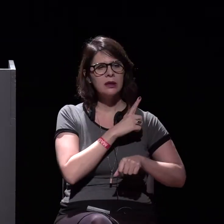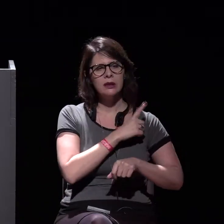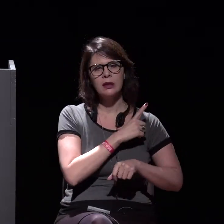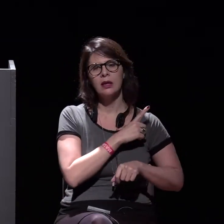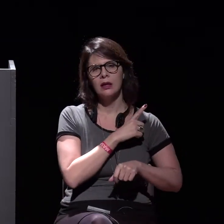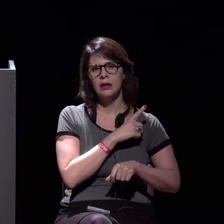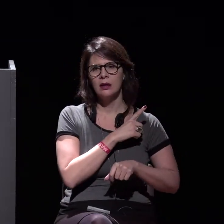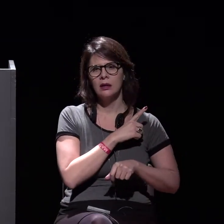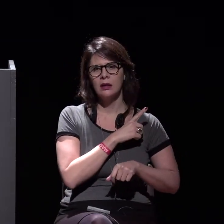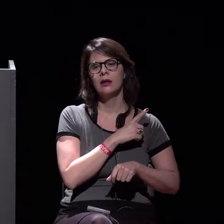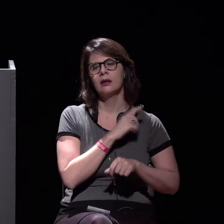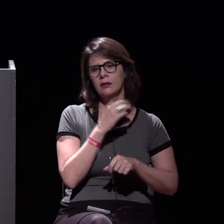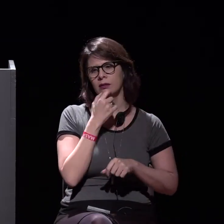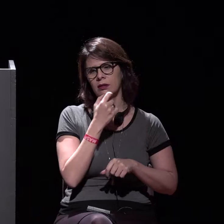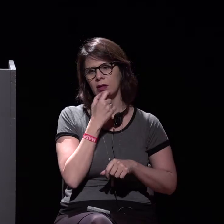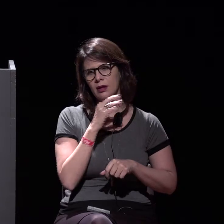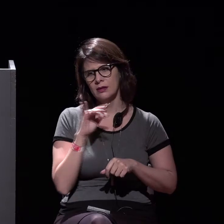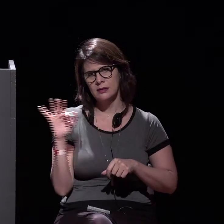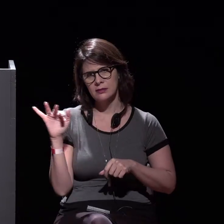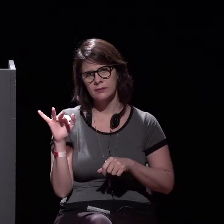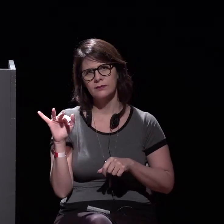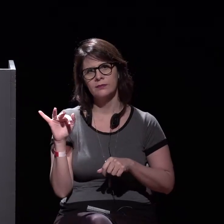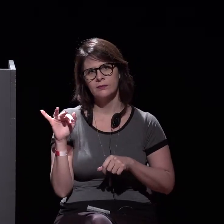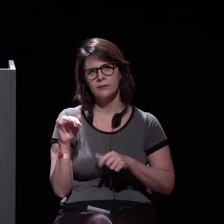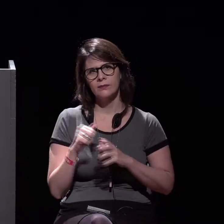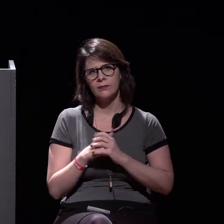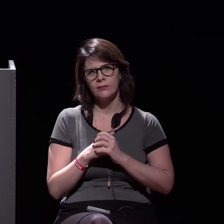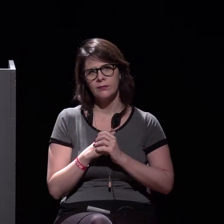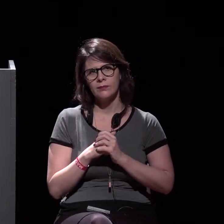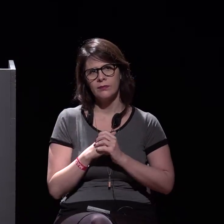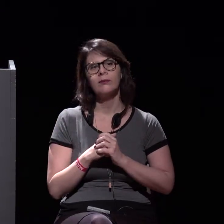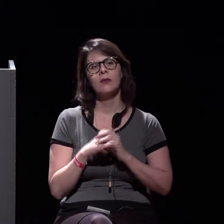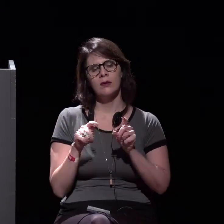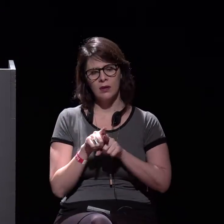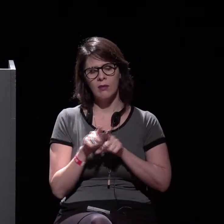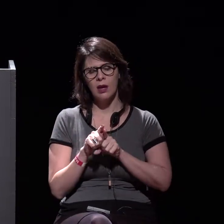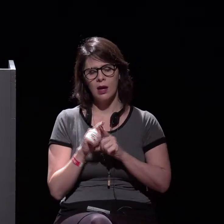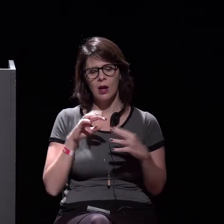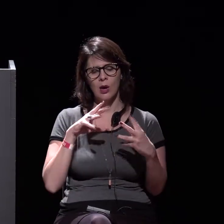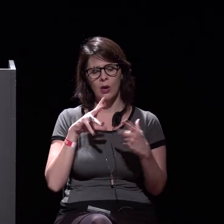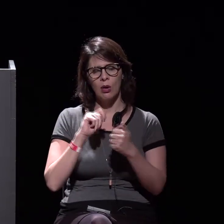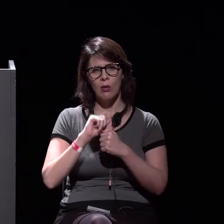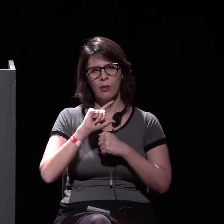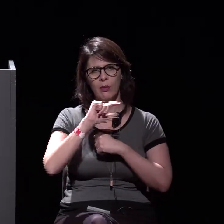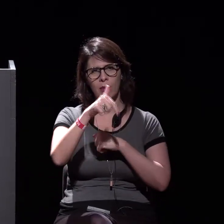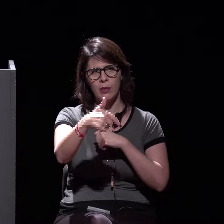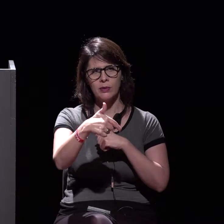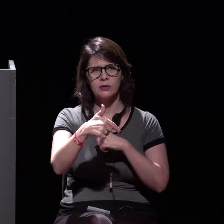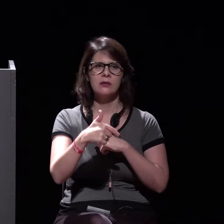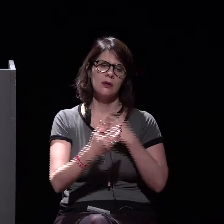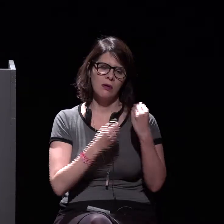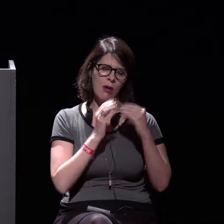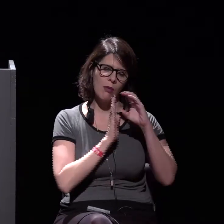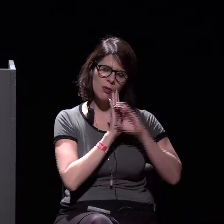After 1972 and Curating After the Global, a Constituent